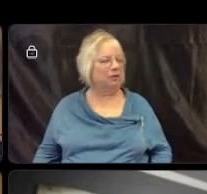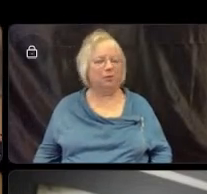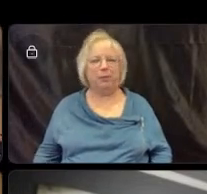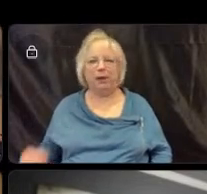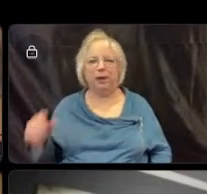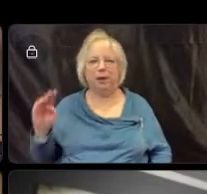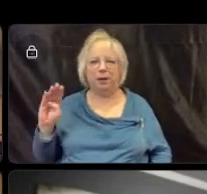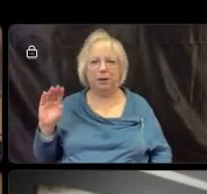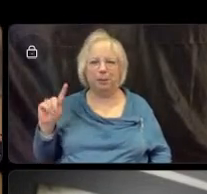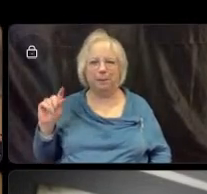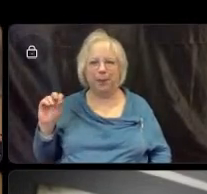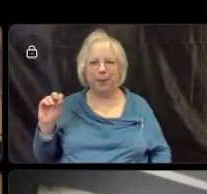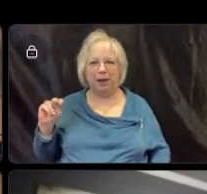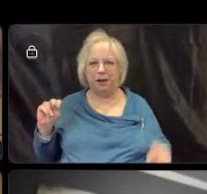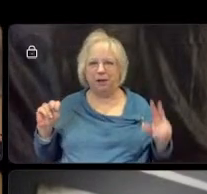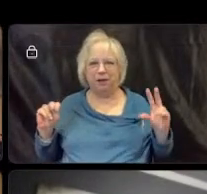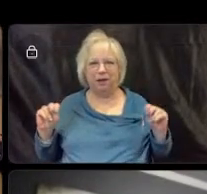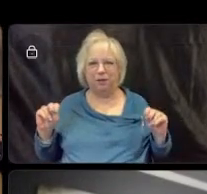Bedden? No?